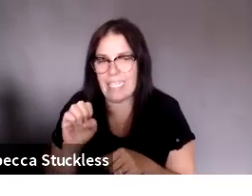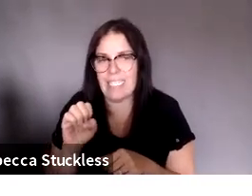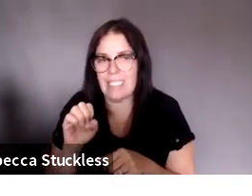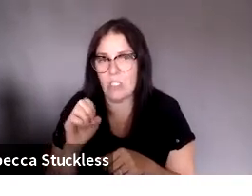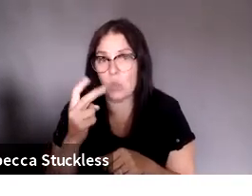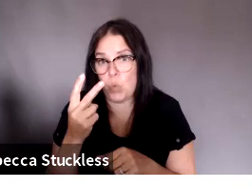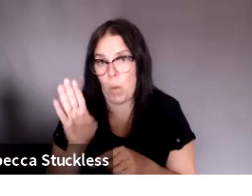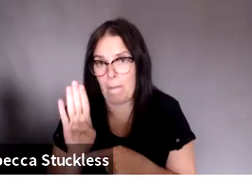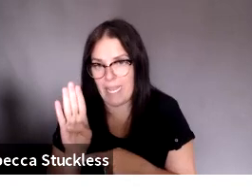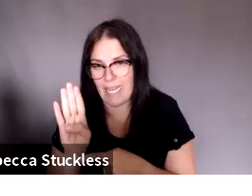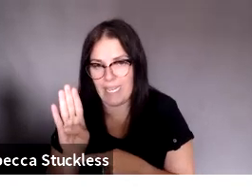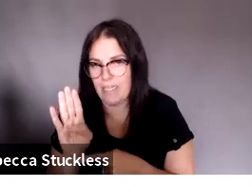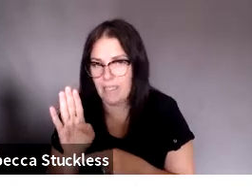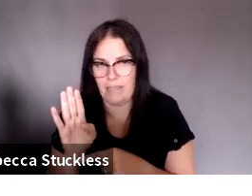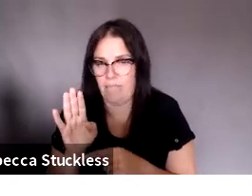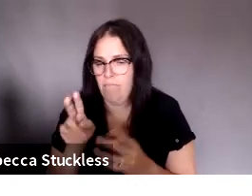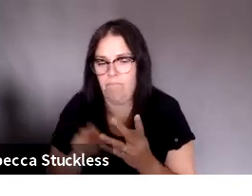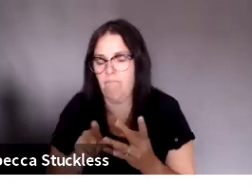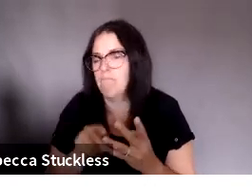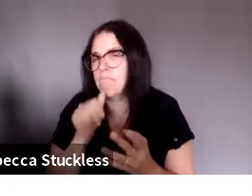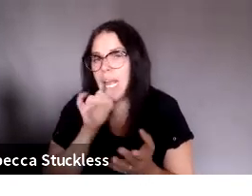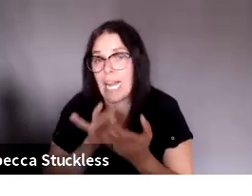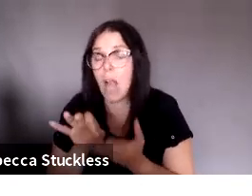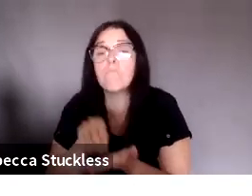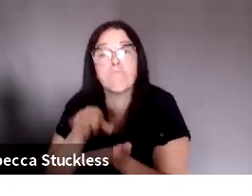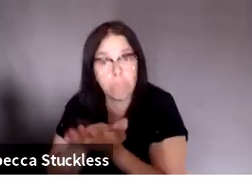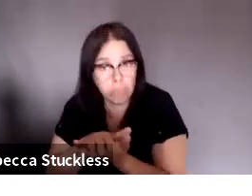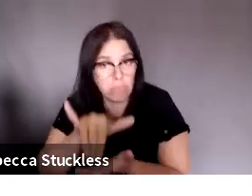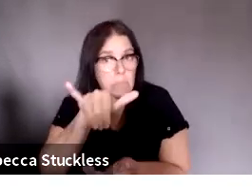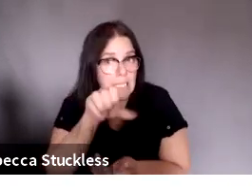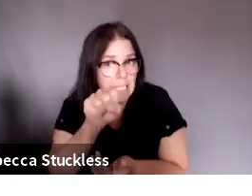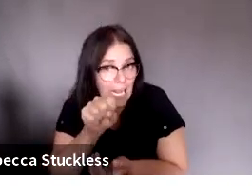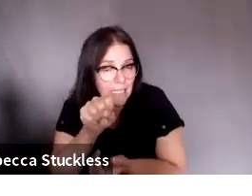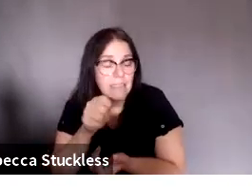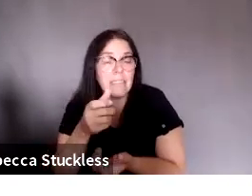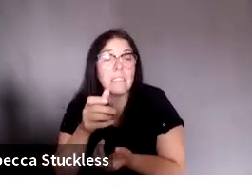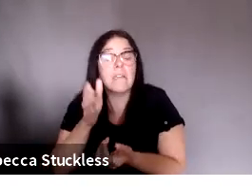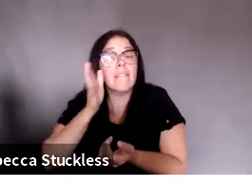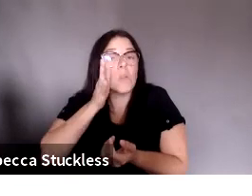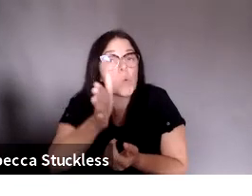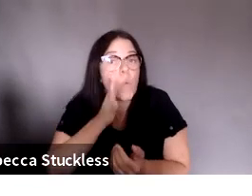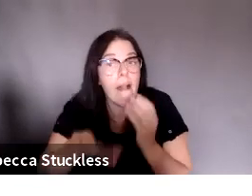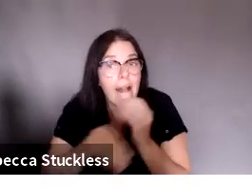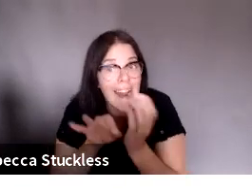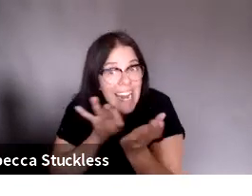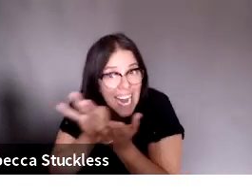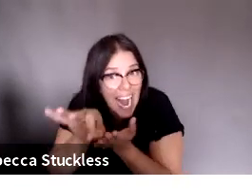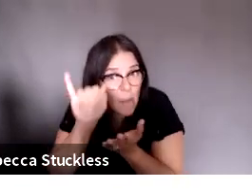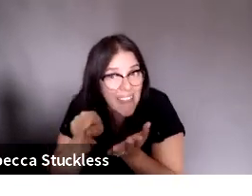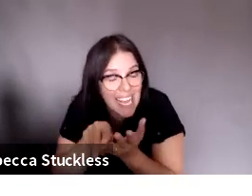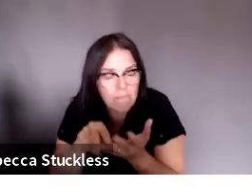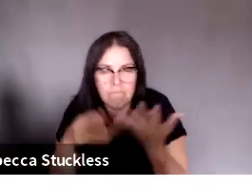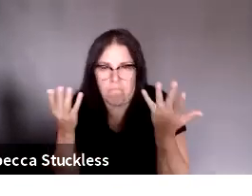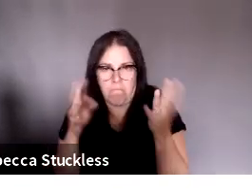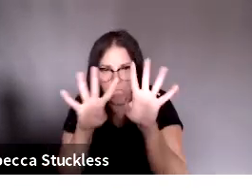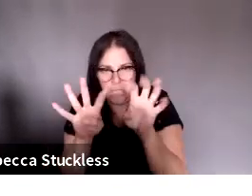of this performance measurement framework. They may in the future, they may not, we don't know. They're in there,